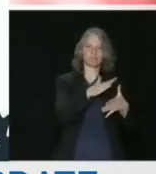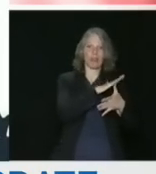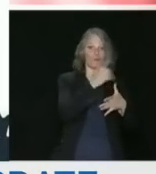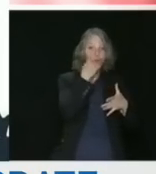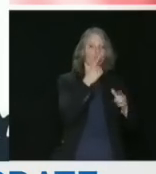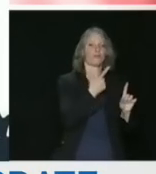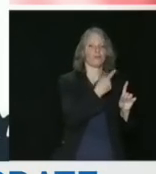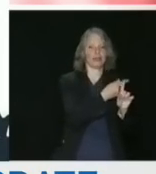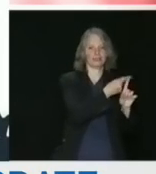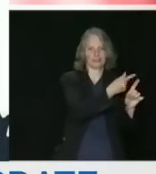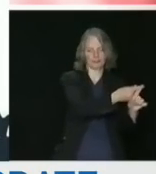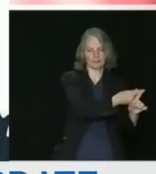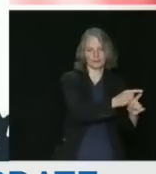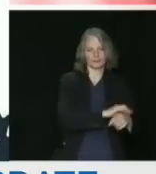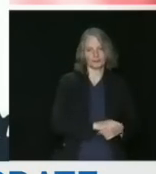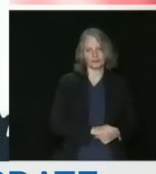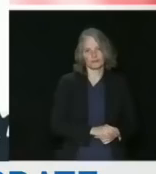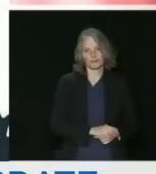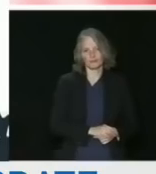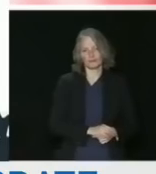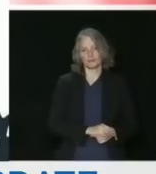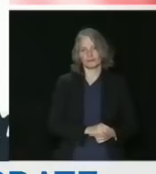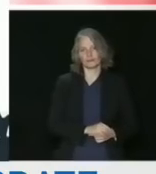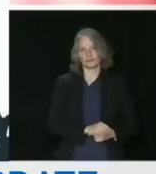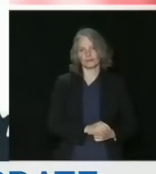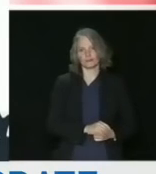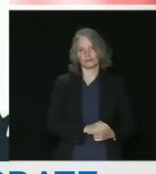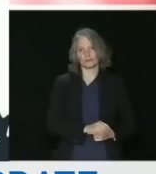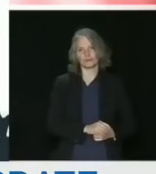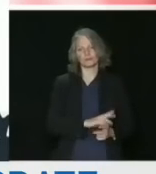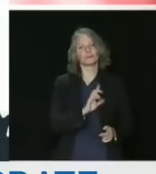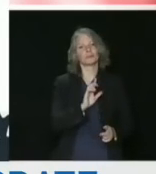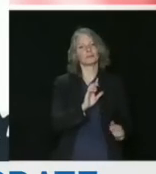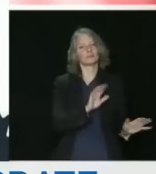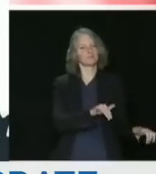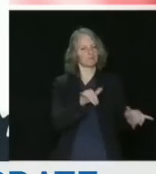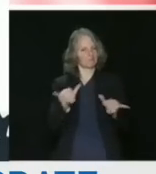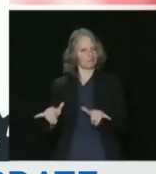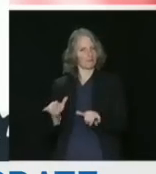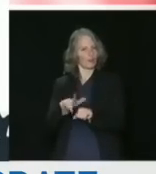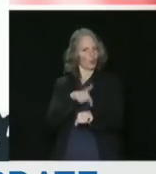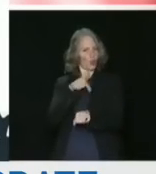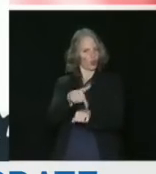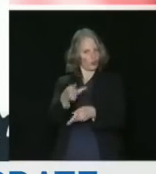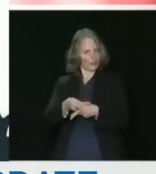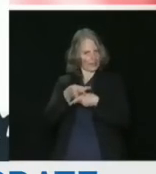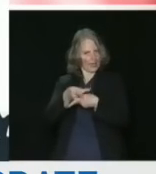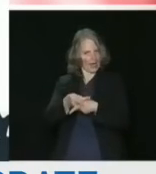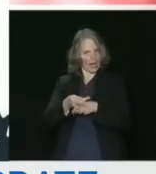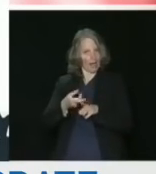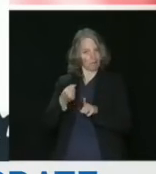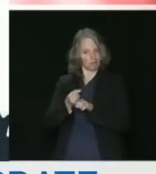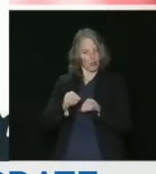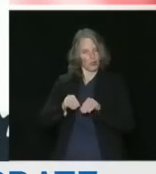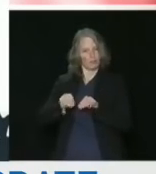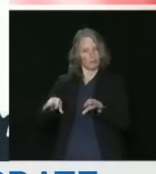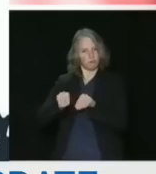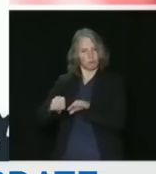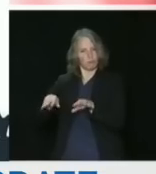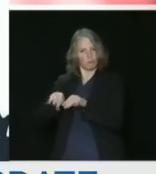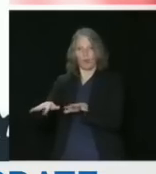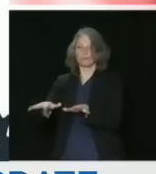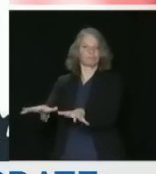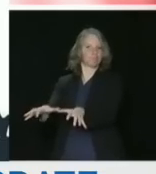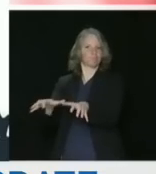the initial phases of COVID-19 vaccine rollout. Likewise, outbreaks in long-term care